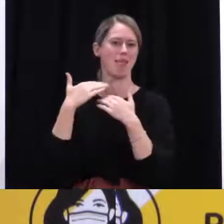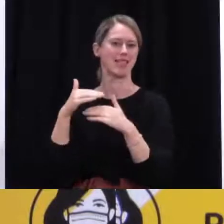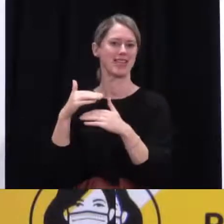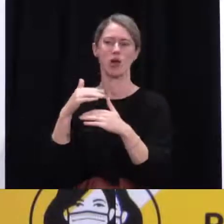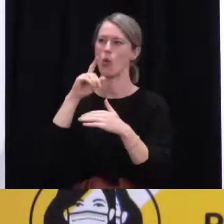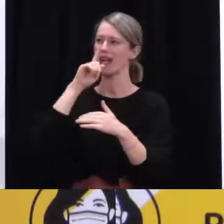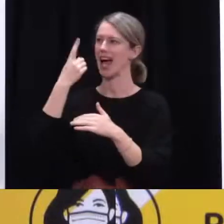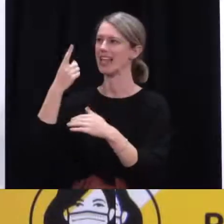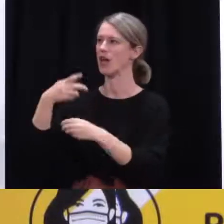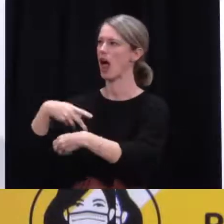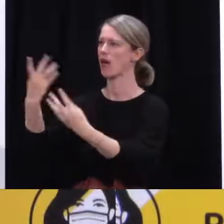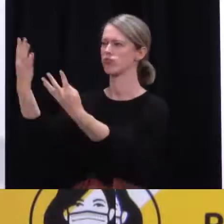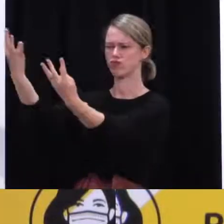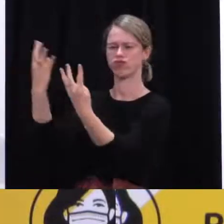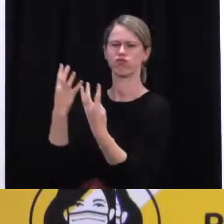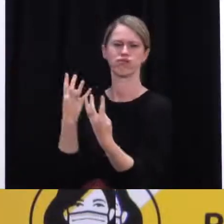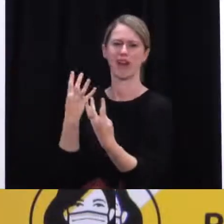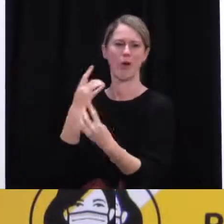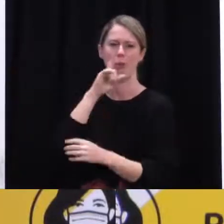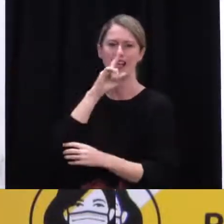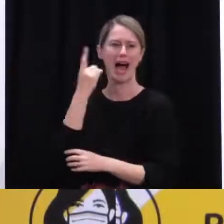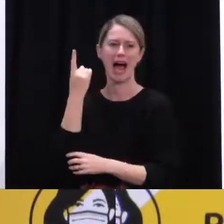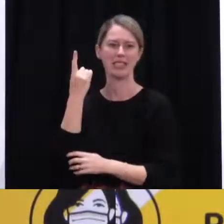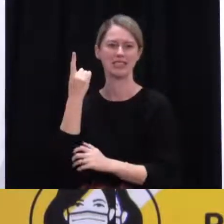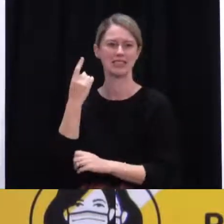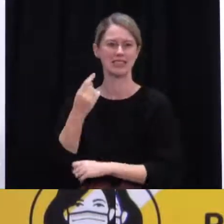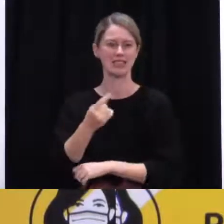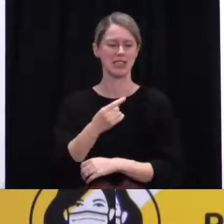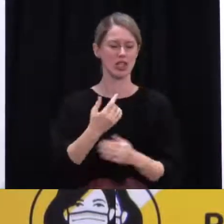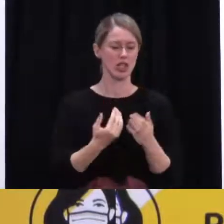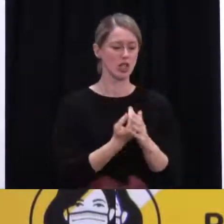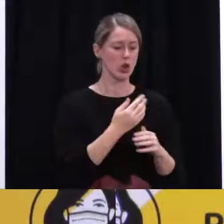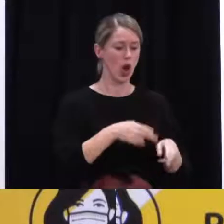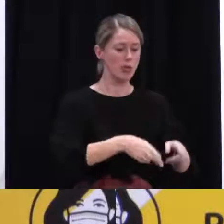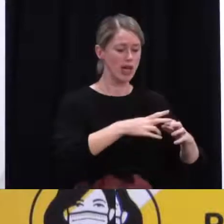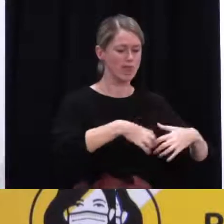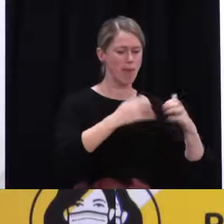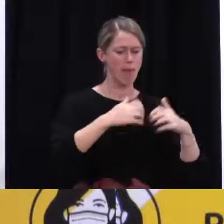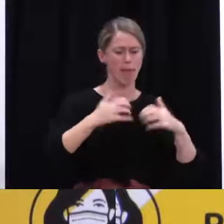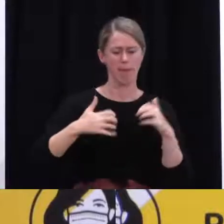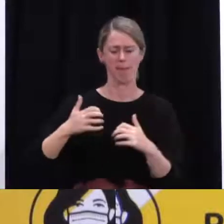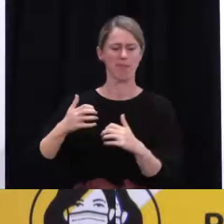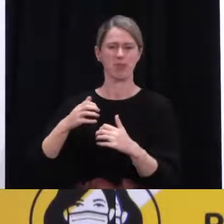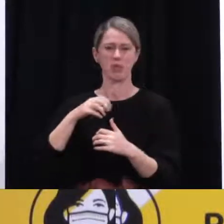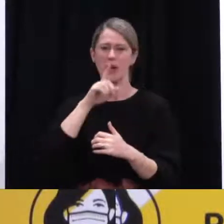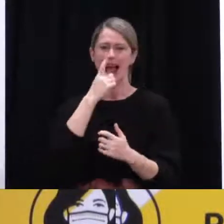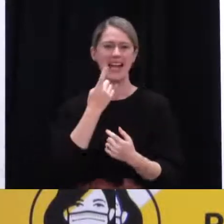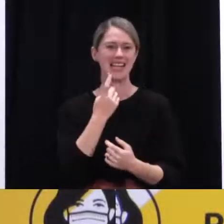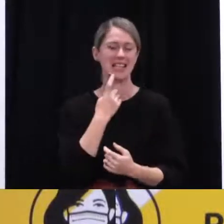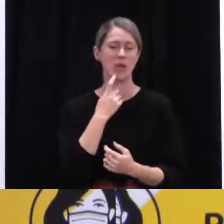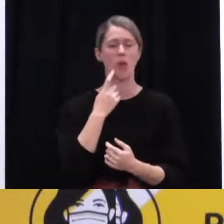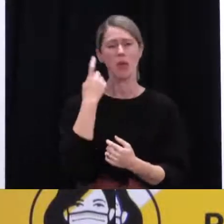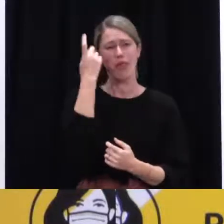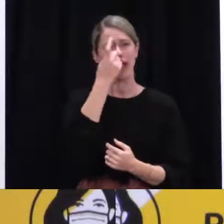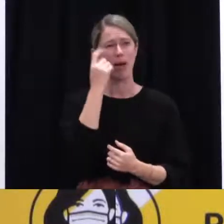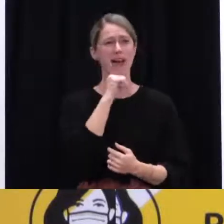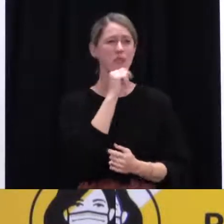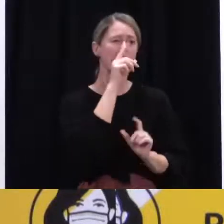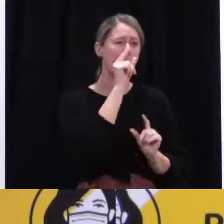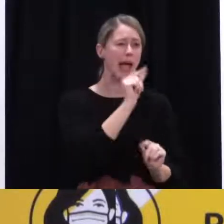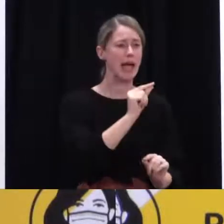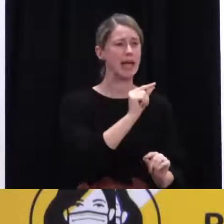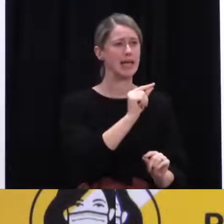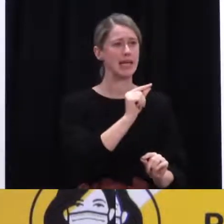ability to stand up more MIQ. We're looking at whether we can, and we've got conversations happening about that at the moment, and you'll see